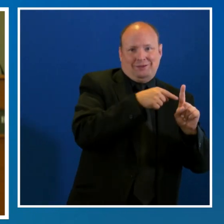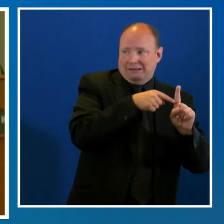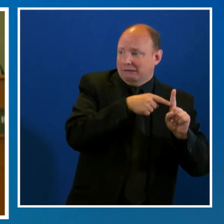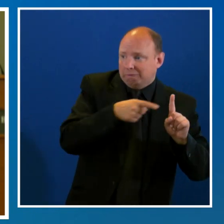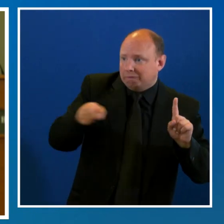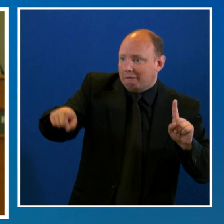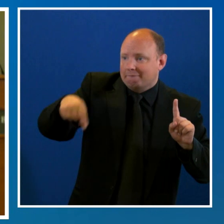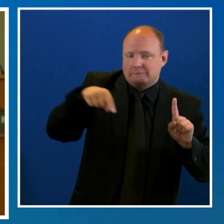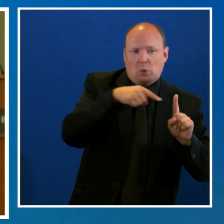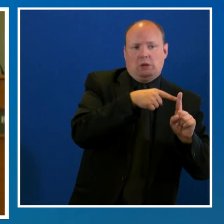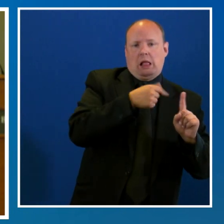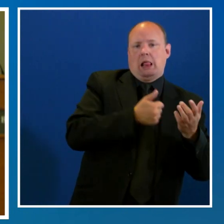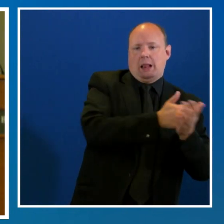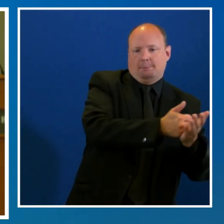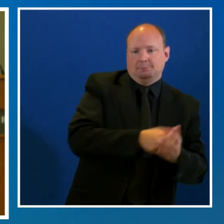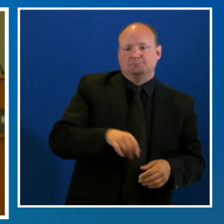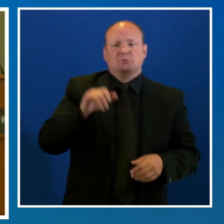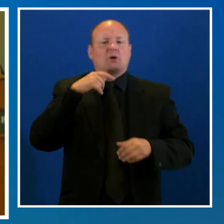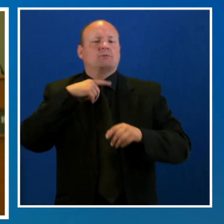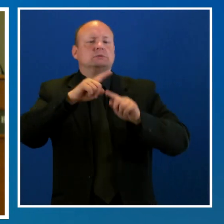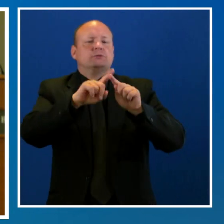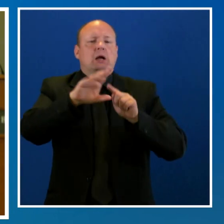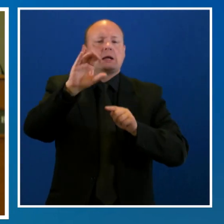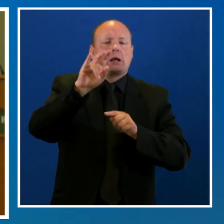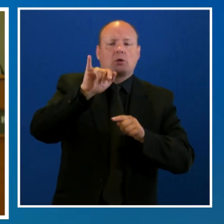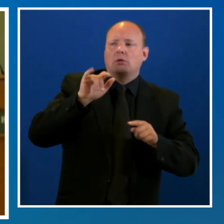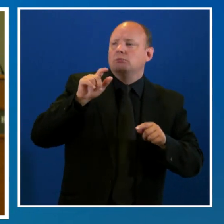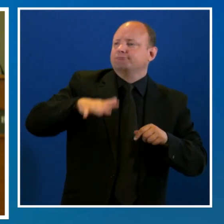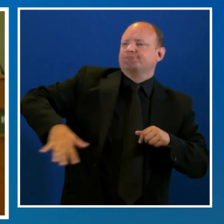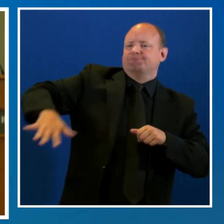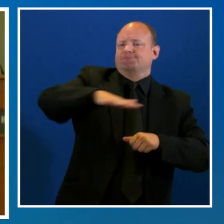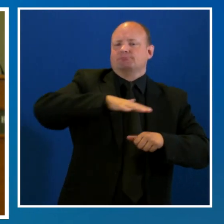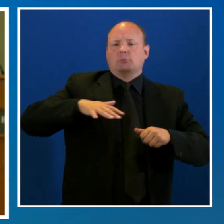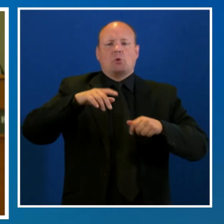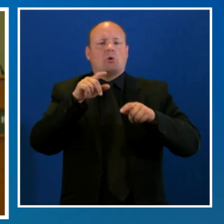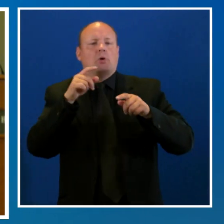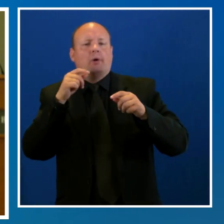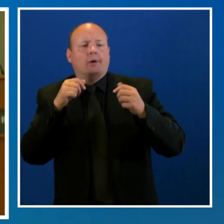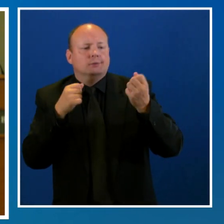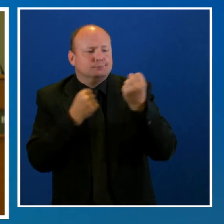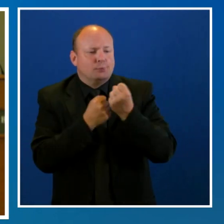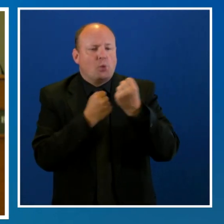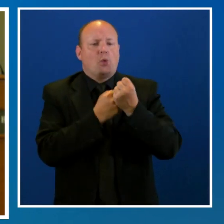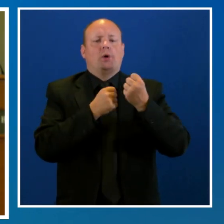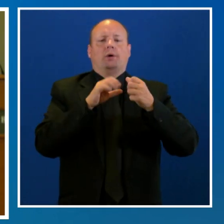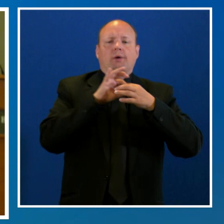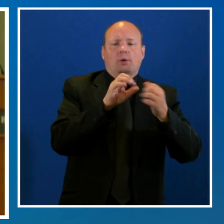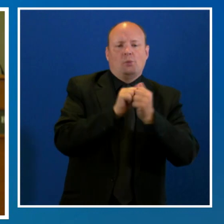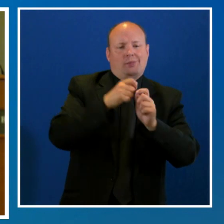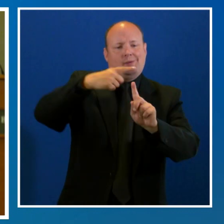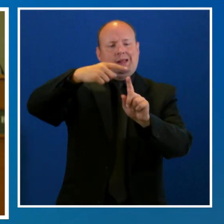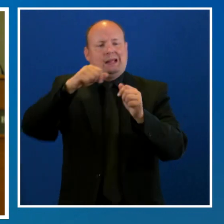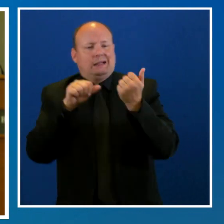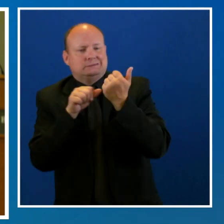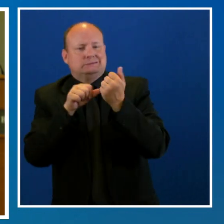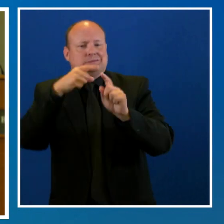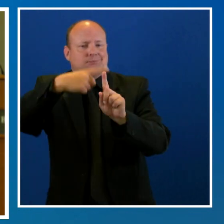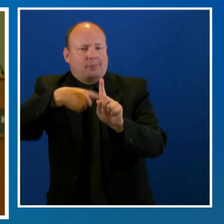assistance providers to open additional rent assistance spots for tenants who apply as soon as